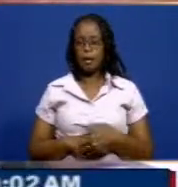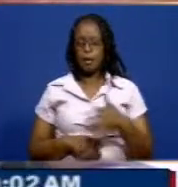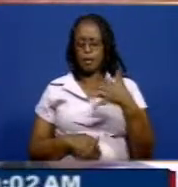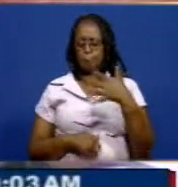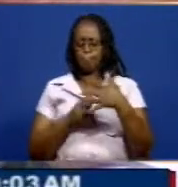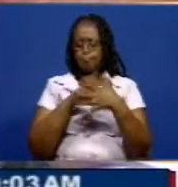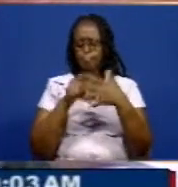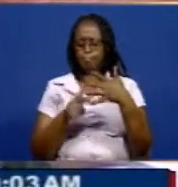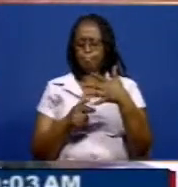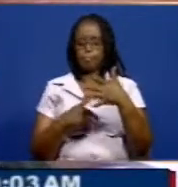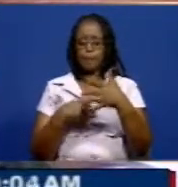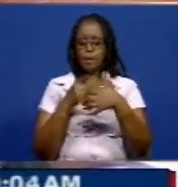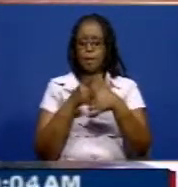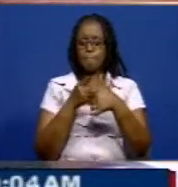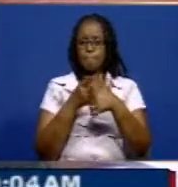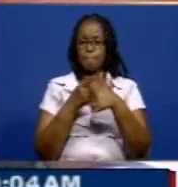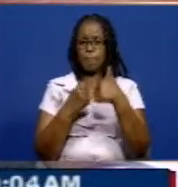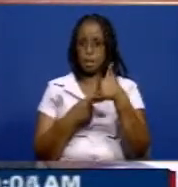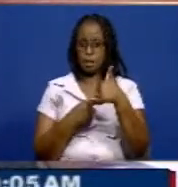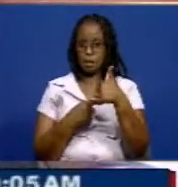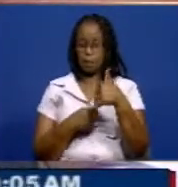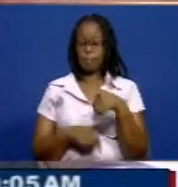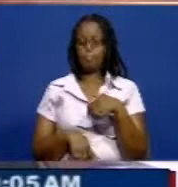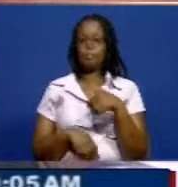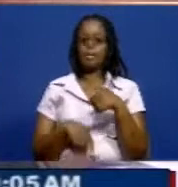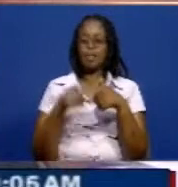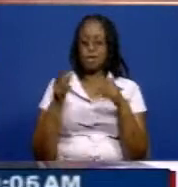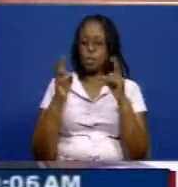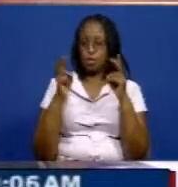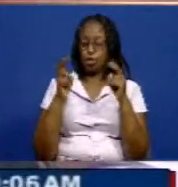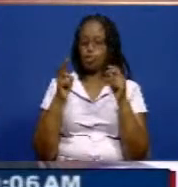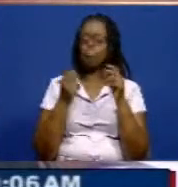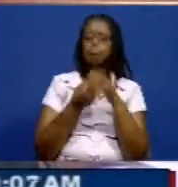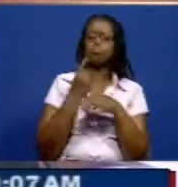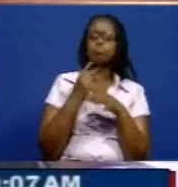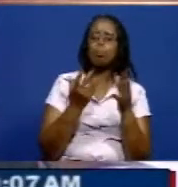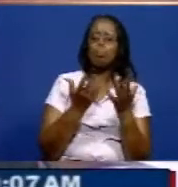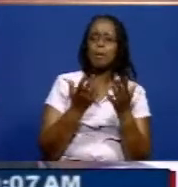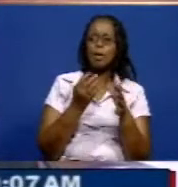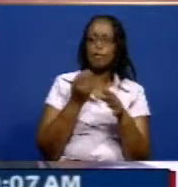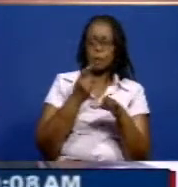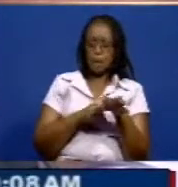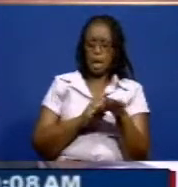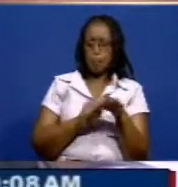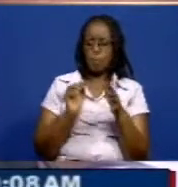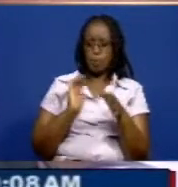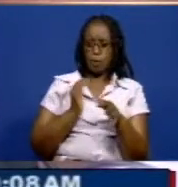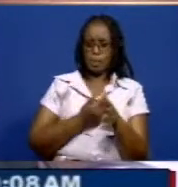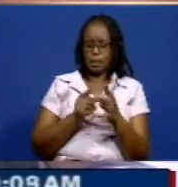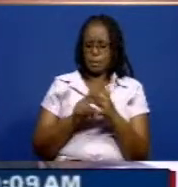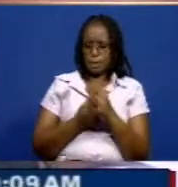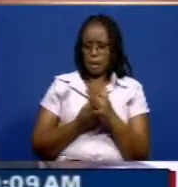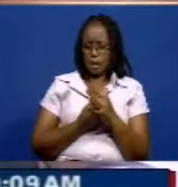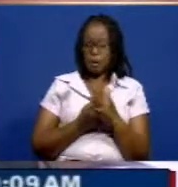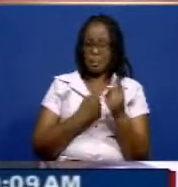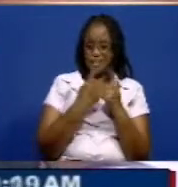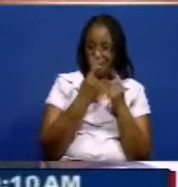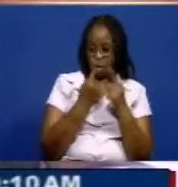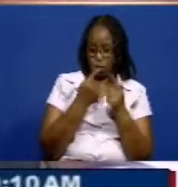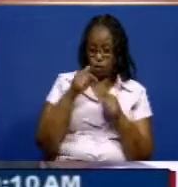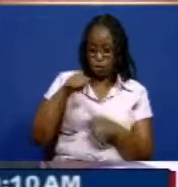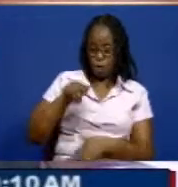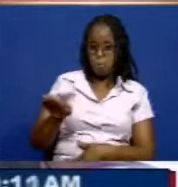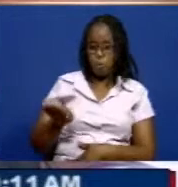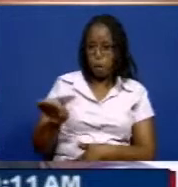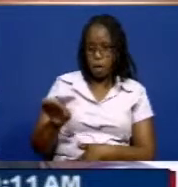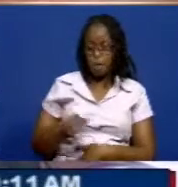take up, and it is an issue really that has arisen as this committee commenced its proceedings with its preliminaries this morning, is